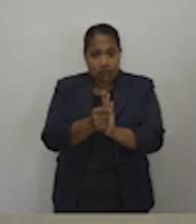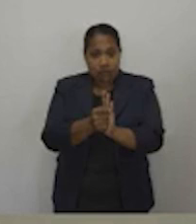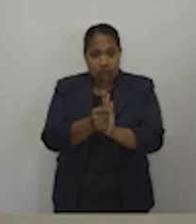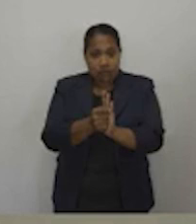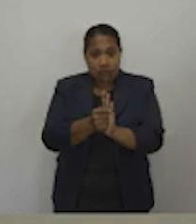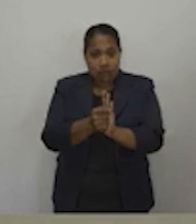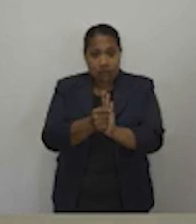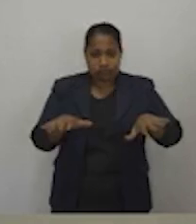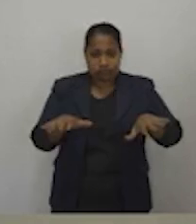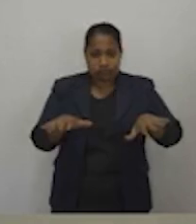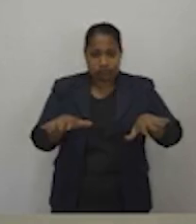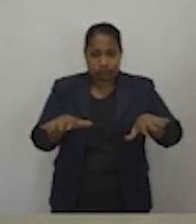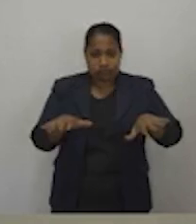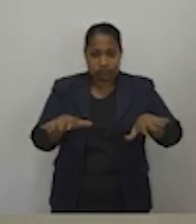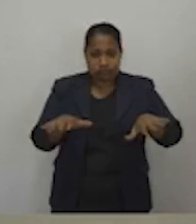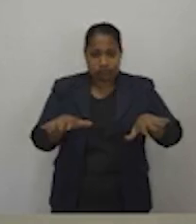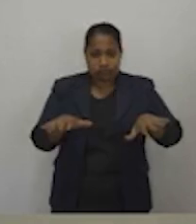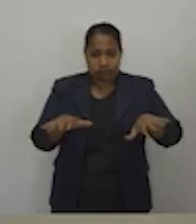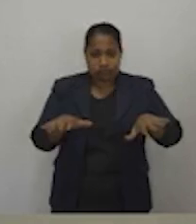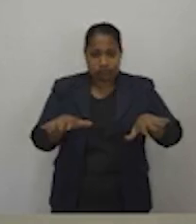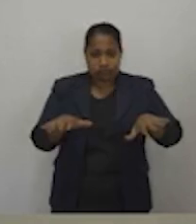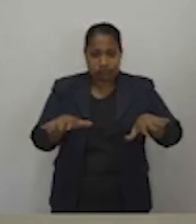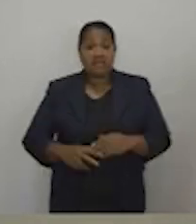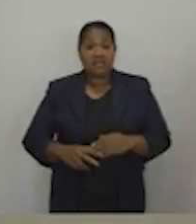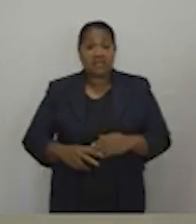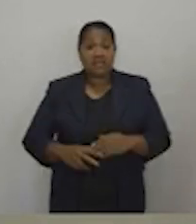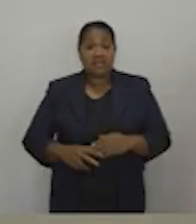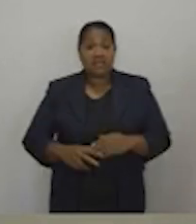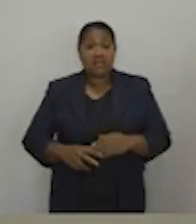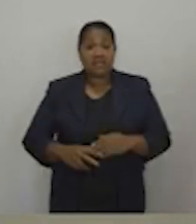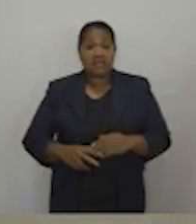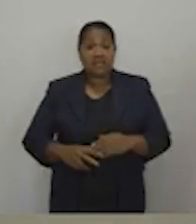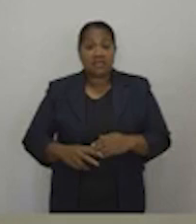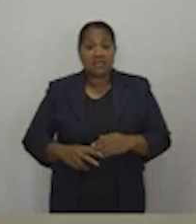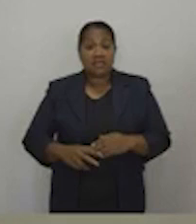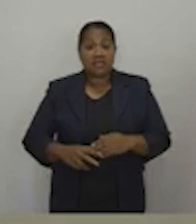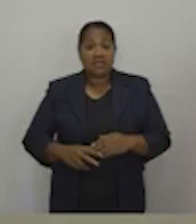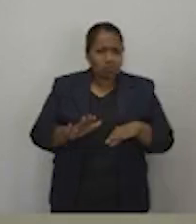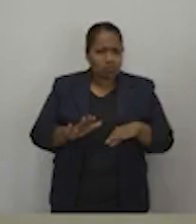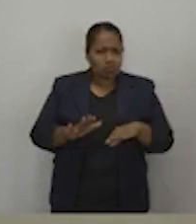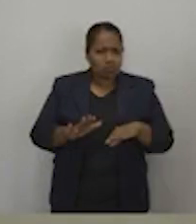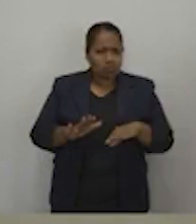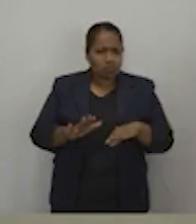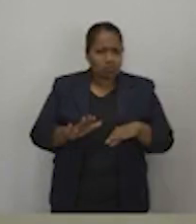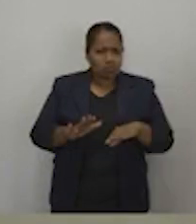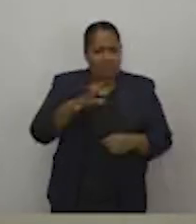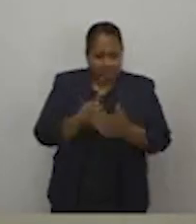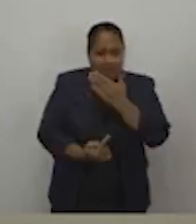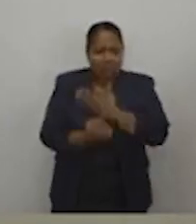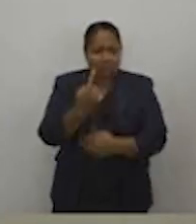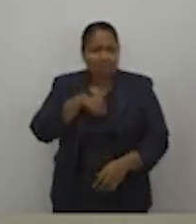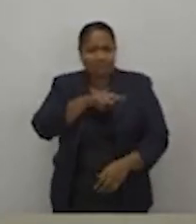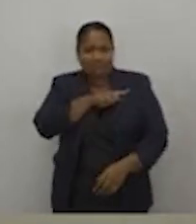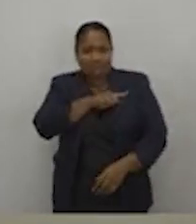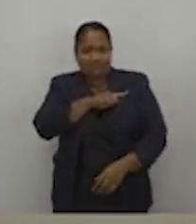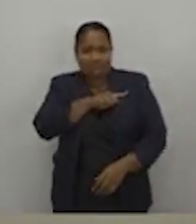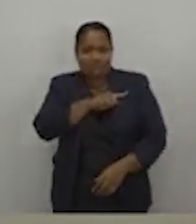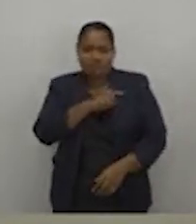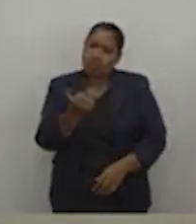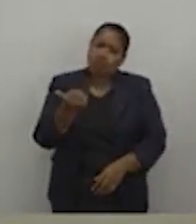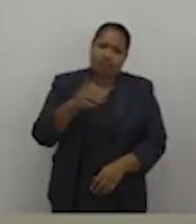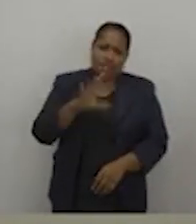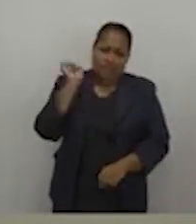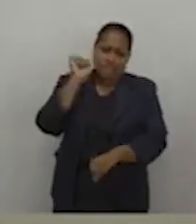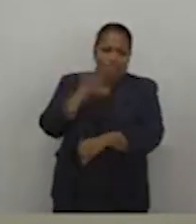We have faced it before. We have defeated it before. We have the knowledge and the